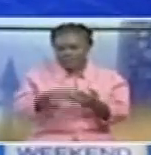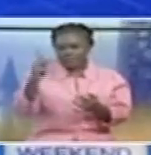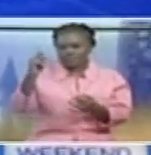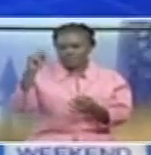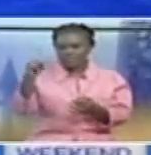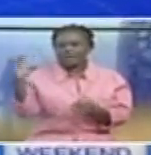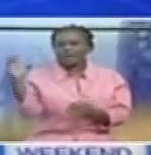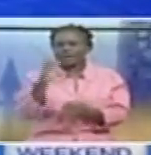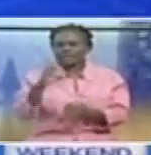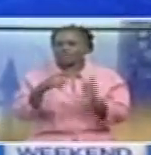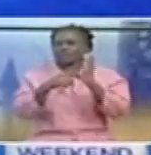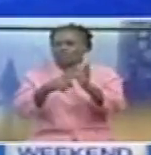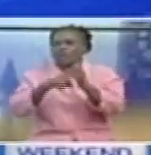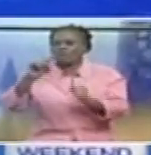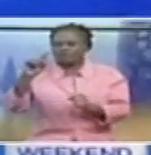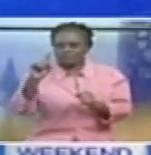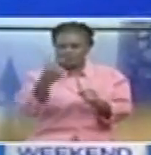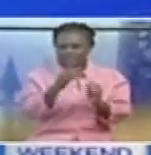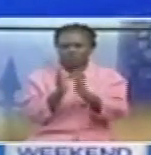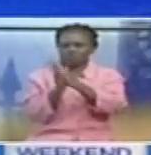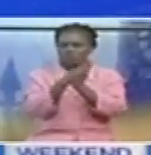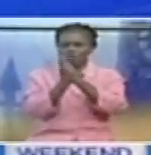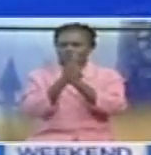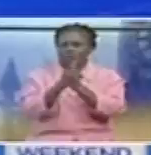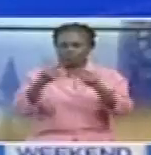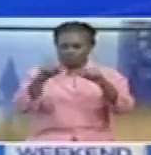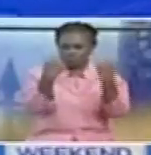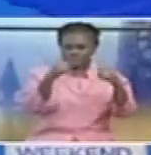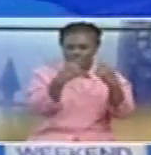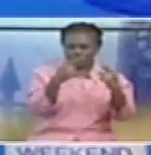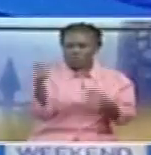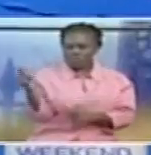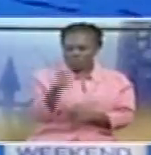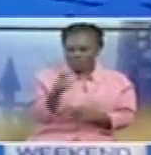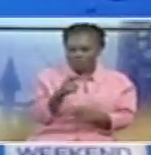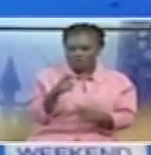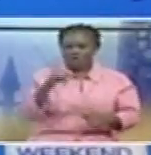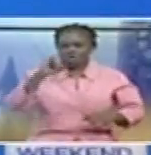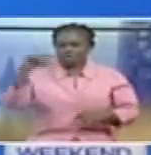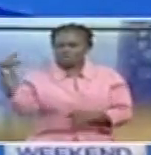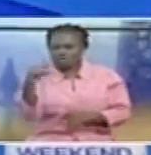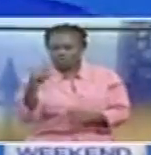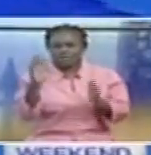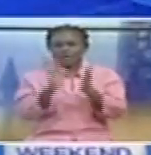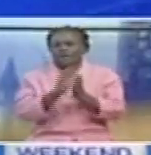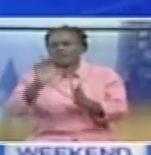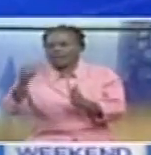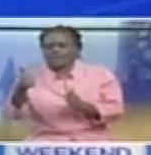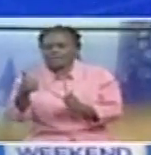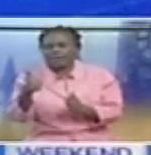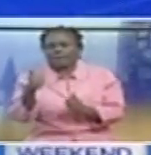KTN's Kathryn Omwandho brings you the first episode of Scars of War, the story of George Karari and Suleiman